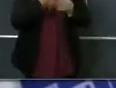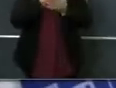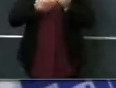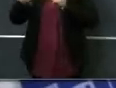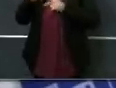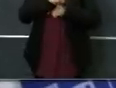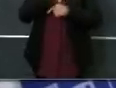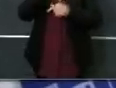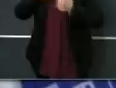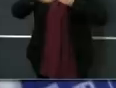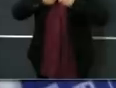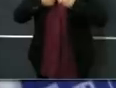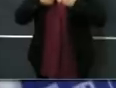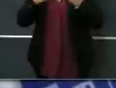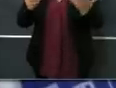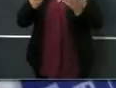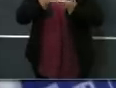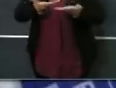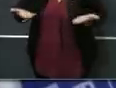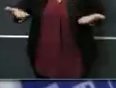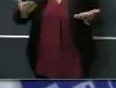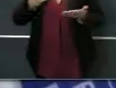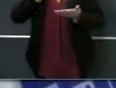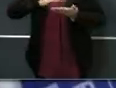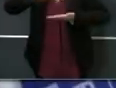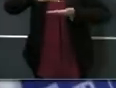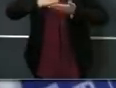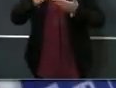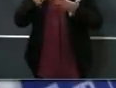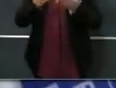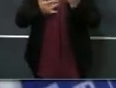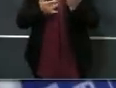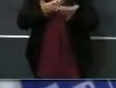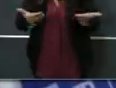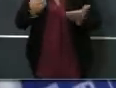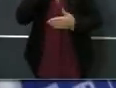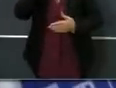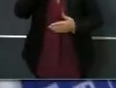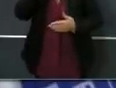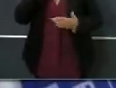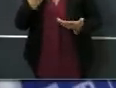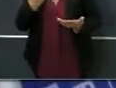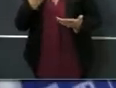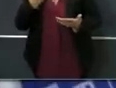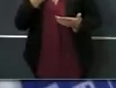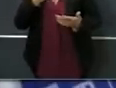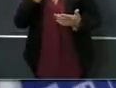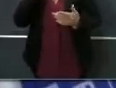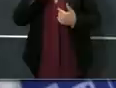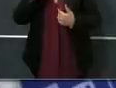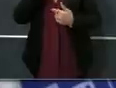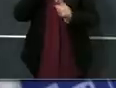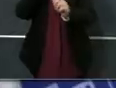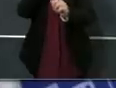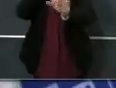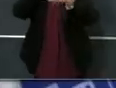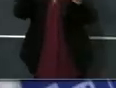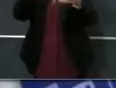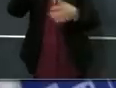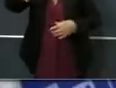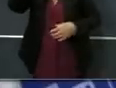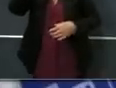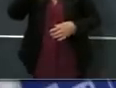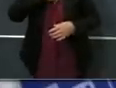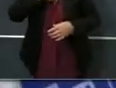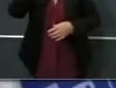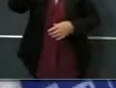don't have a personal device at home. So to all of these families, I want you to know that you have been on the governor's and my